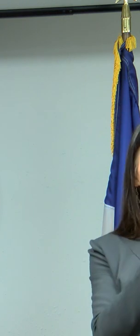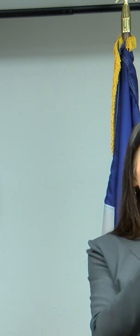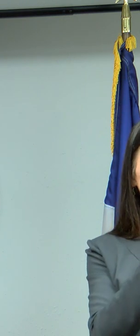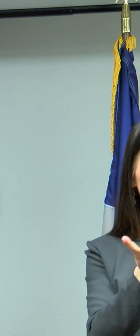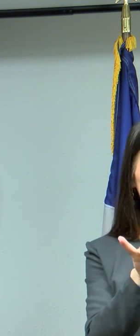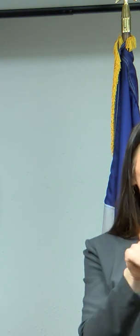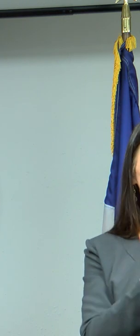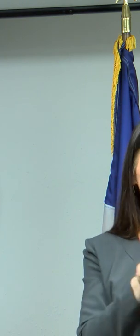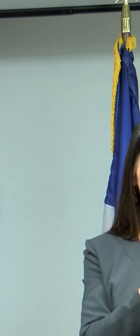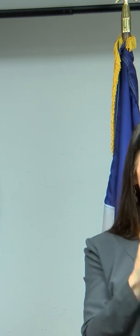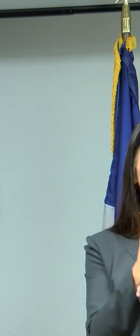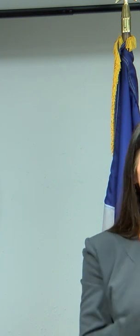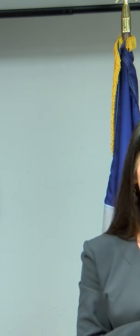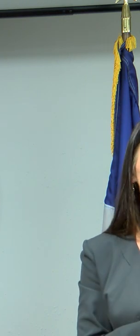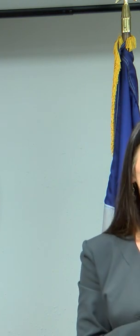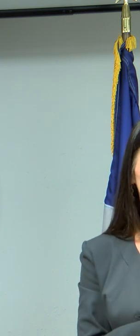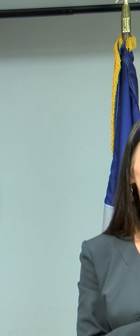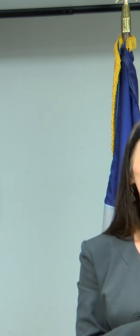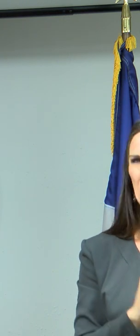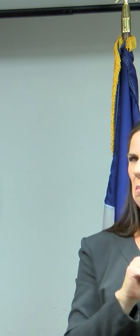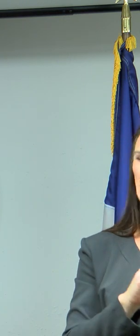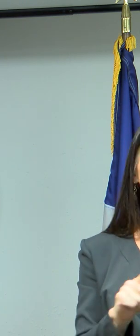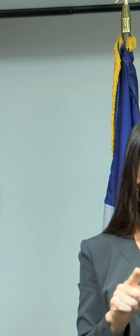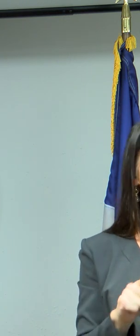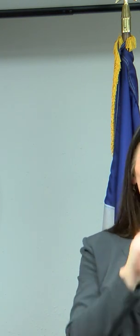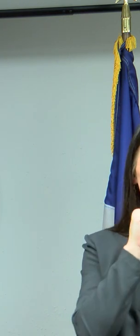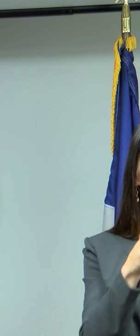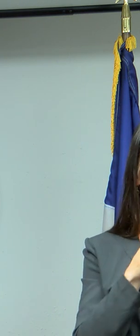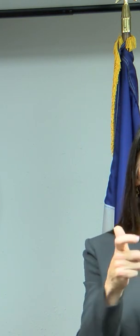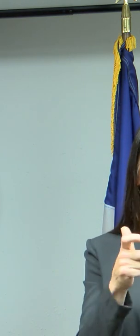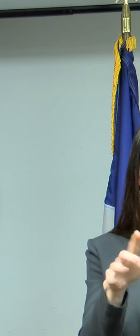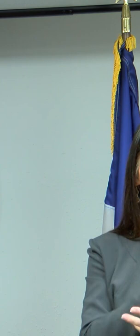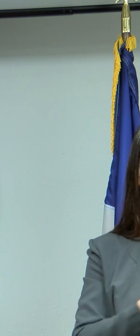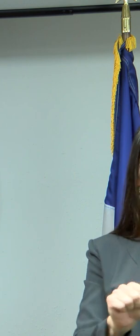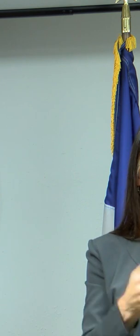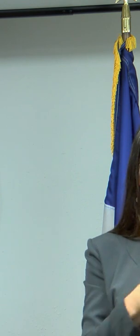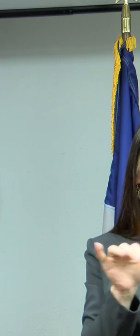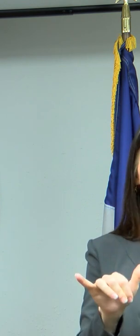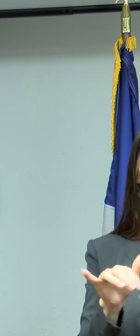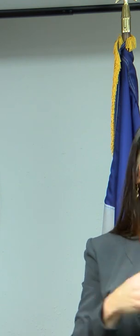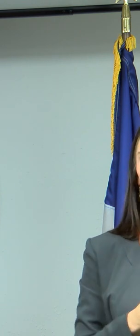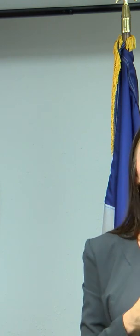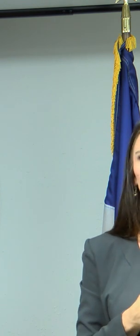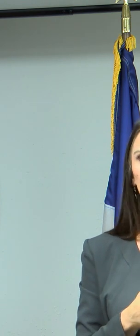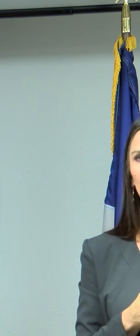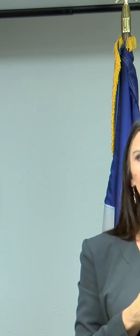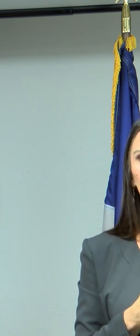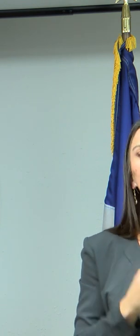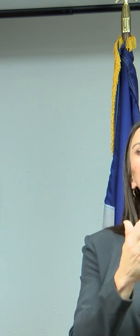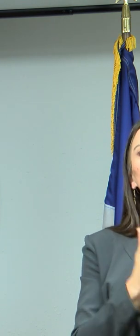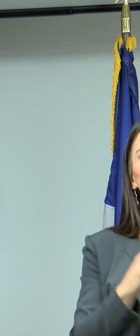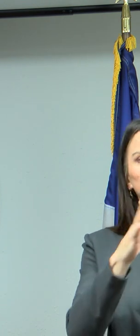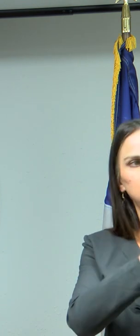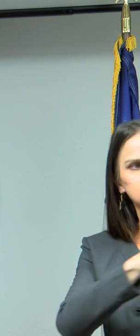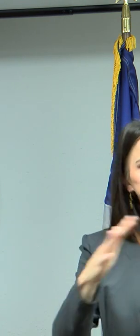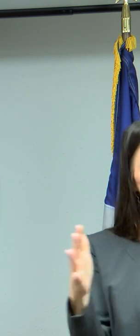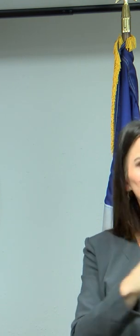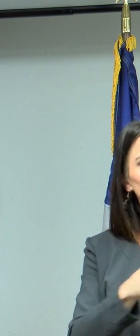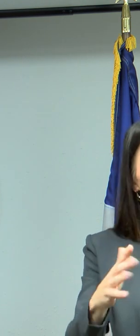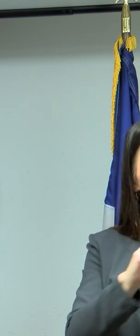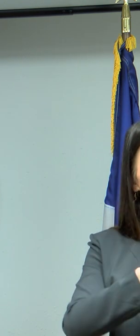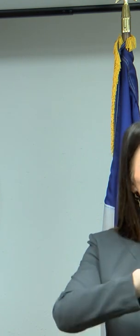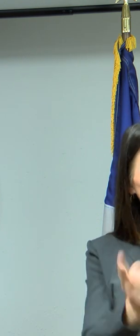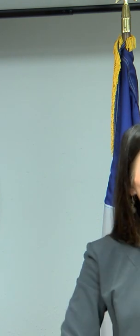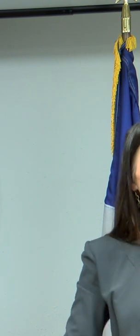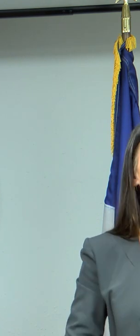that. We didn't have any significant damages reported to us from those jurisdictions. We also had some high winds and some lightnings and stuff, and we